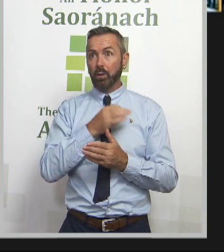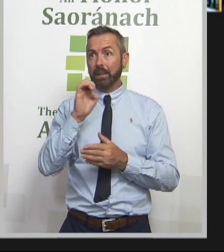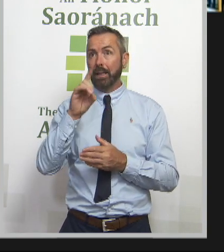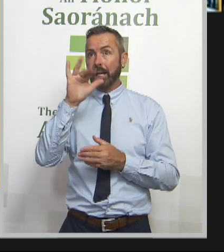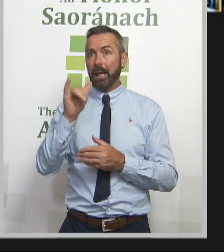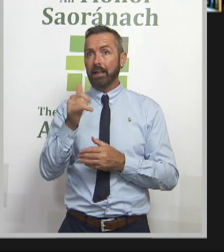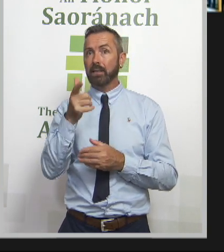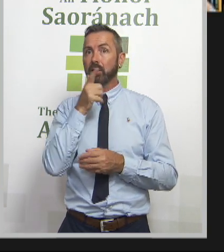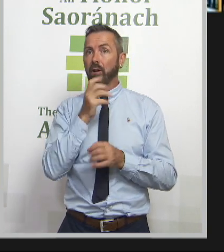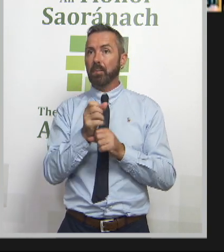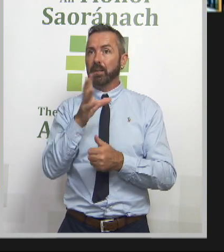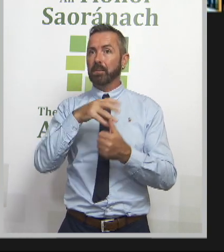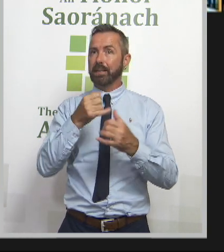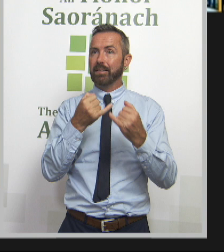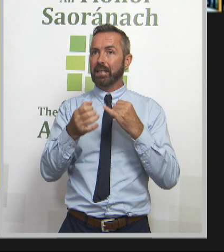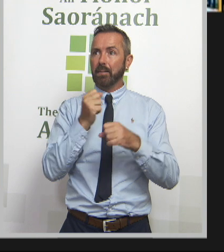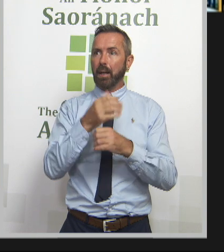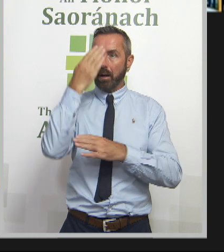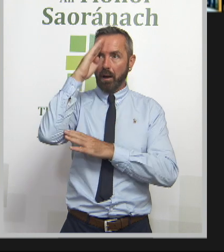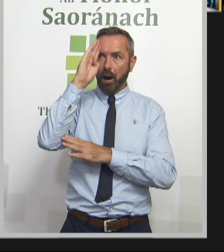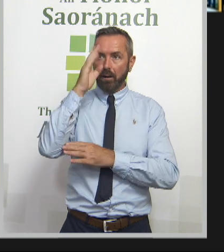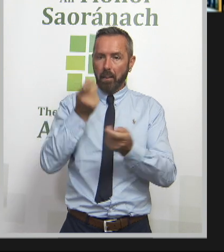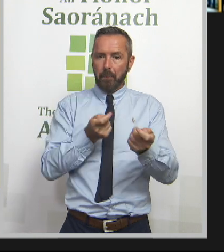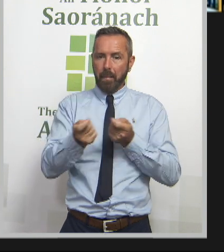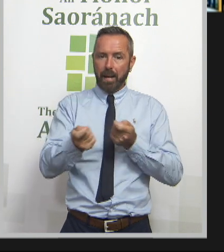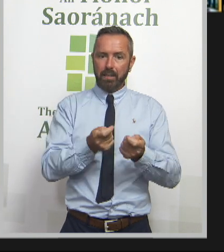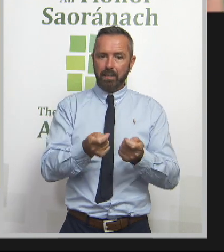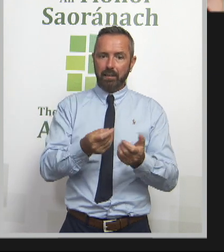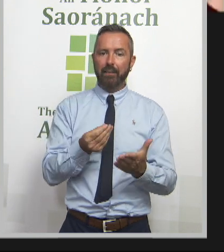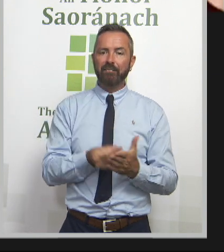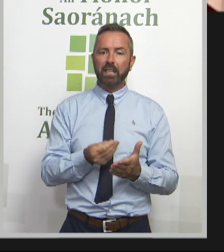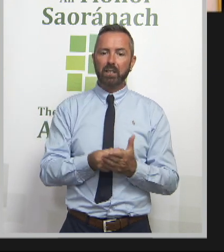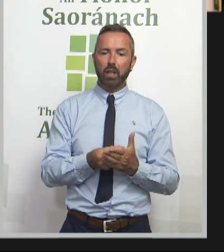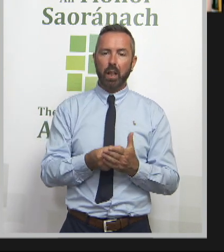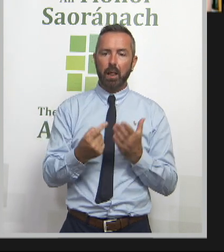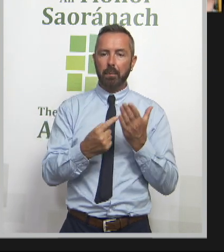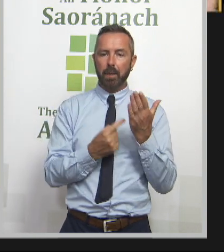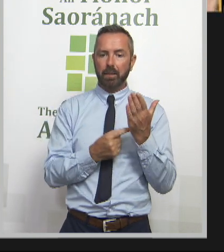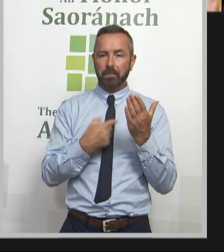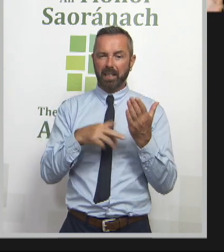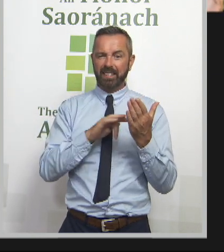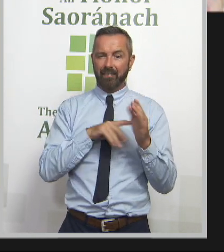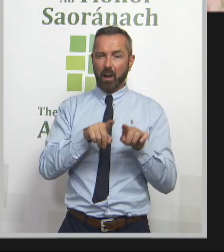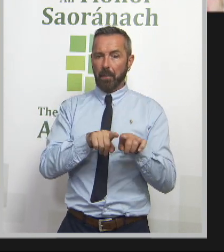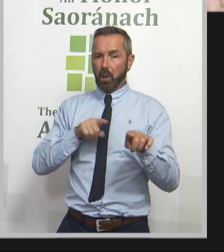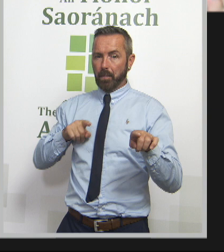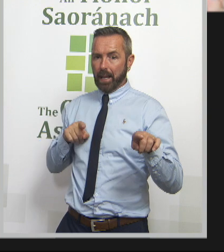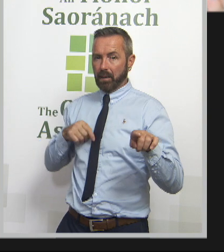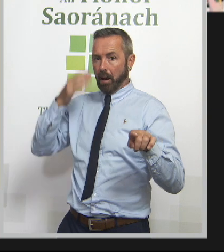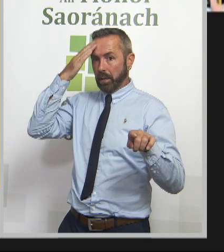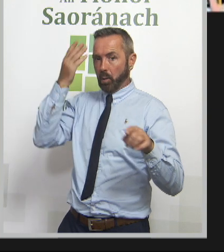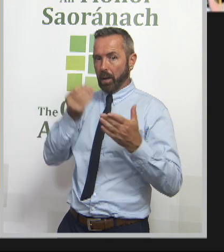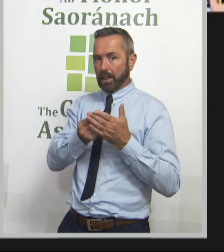how Ireland is managing its fiscal policies. I'm going to pull right back, because I know the economics is